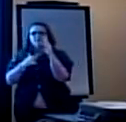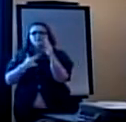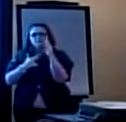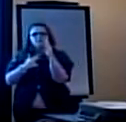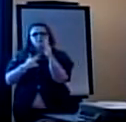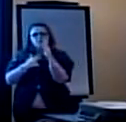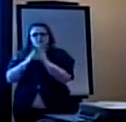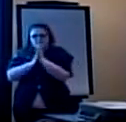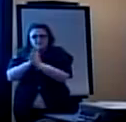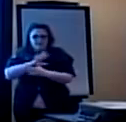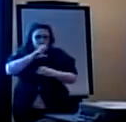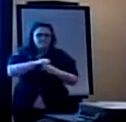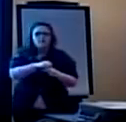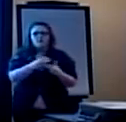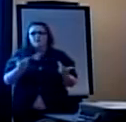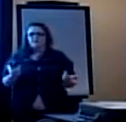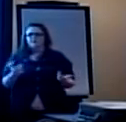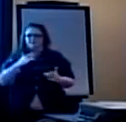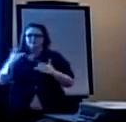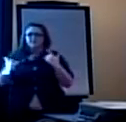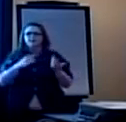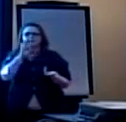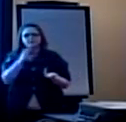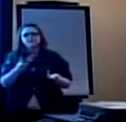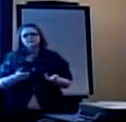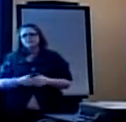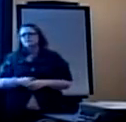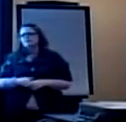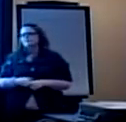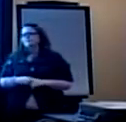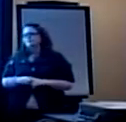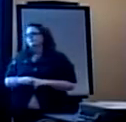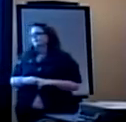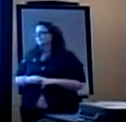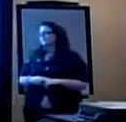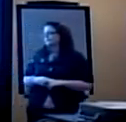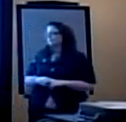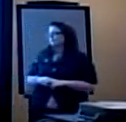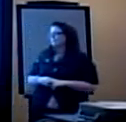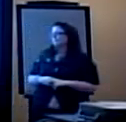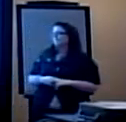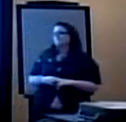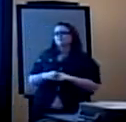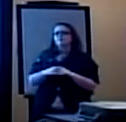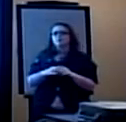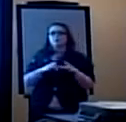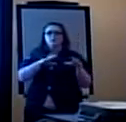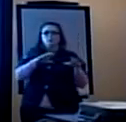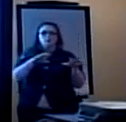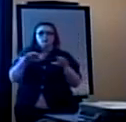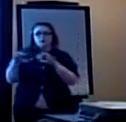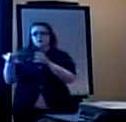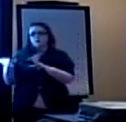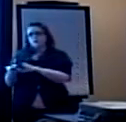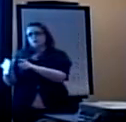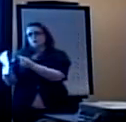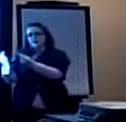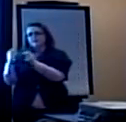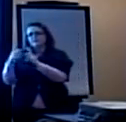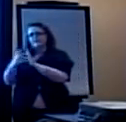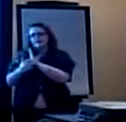the most engaged. That's when they get the most excited. So again, that moving from doing to creating could be useful. It's